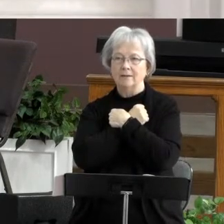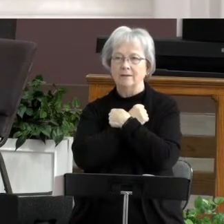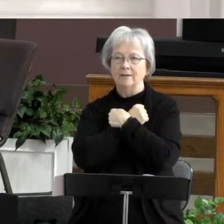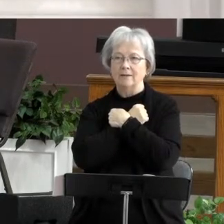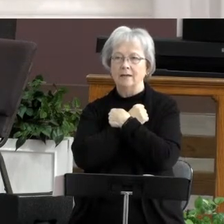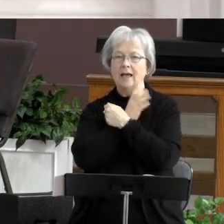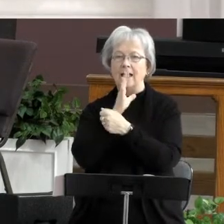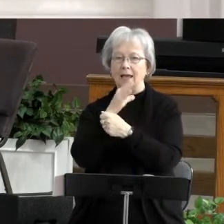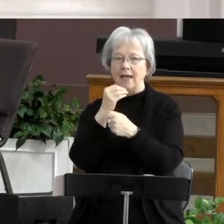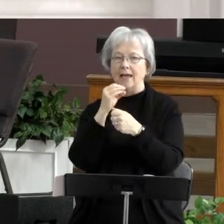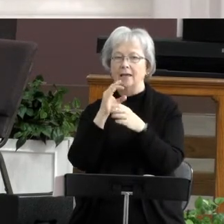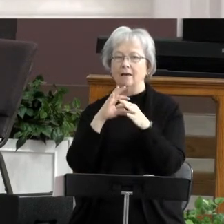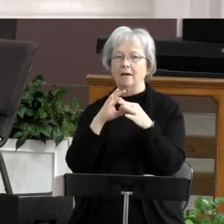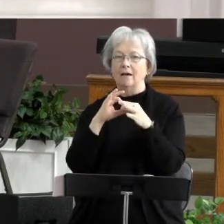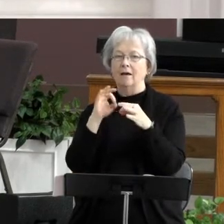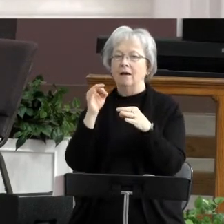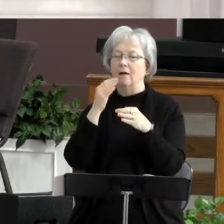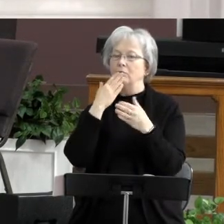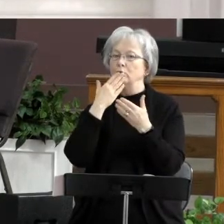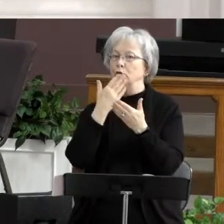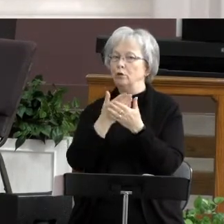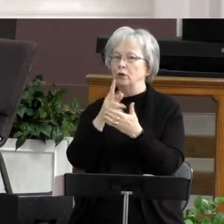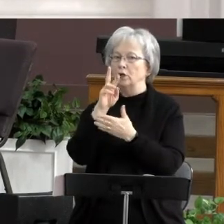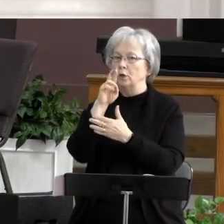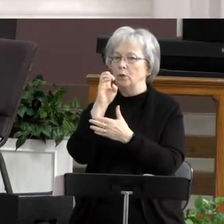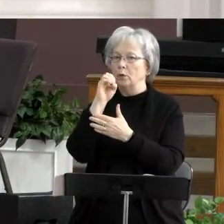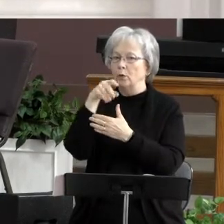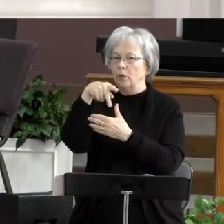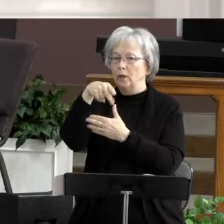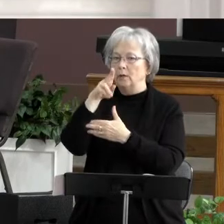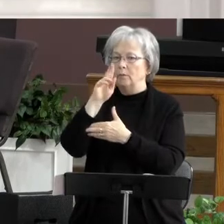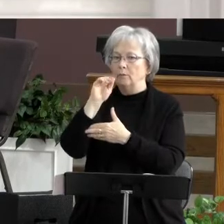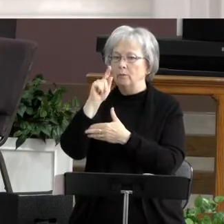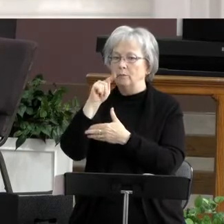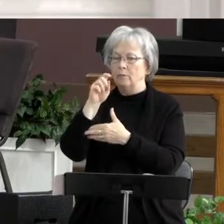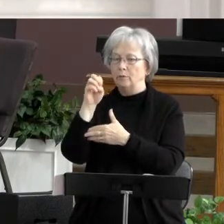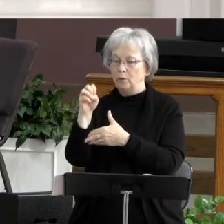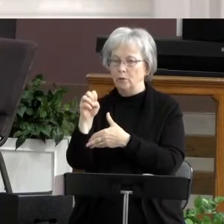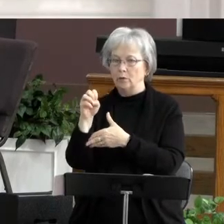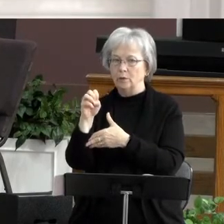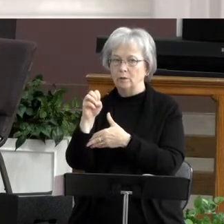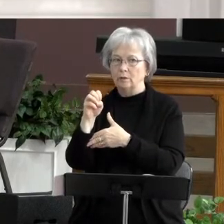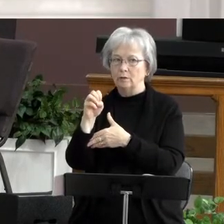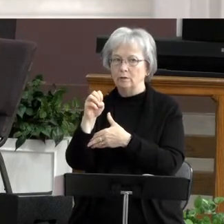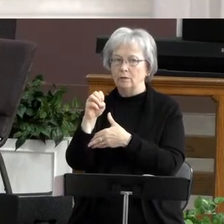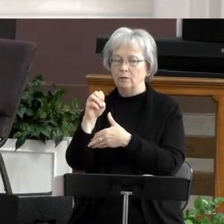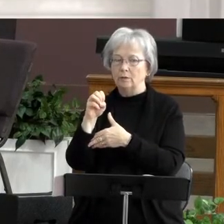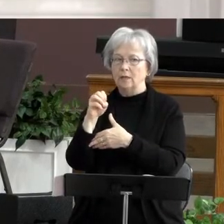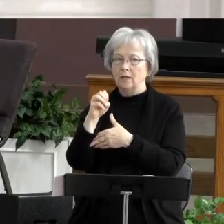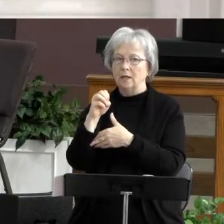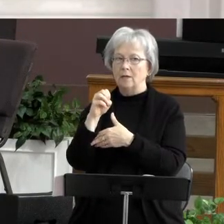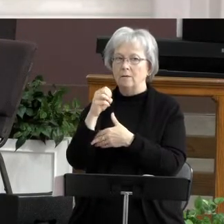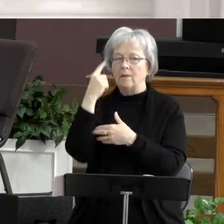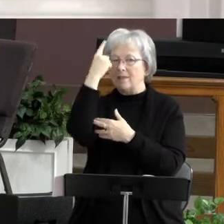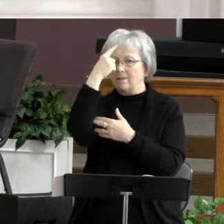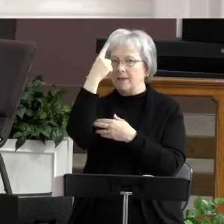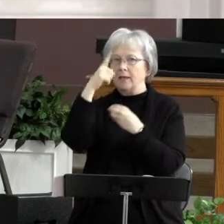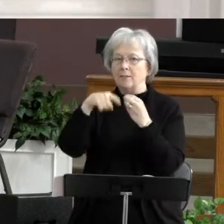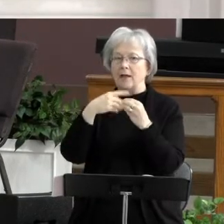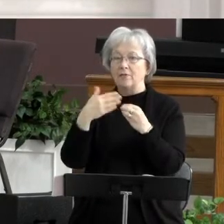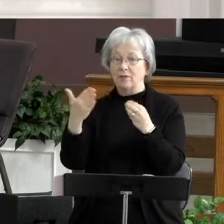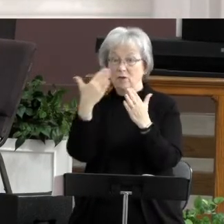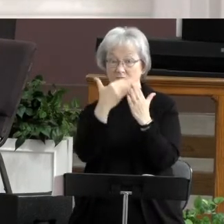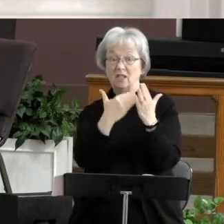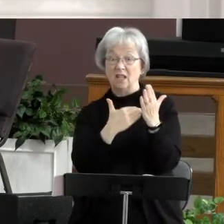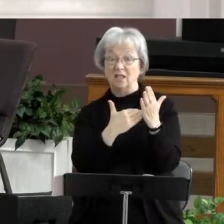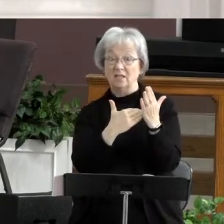and of good repute. You see, by dwelling on such things, the list of worries seems